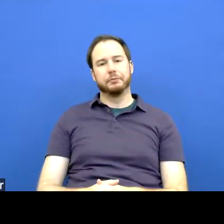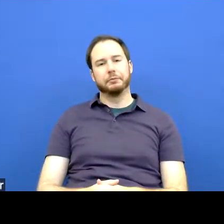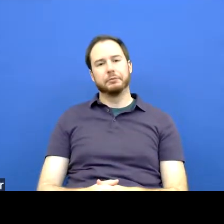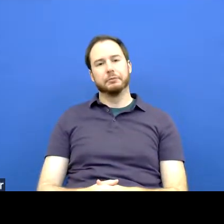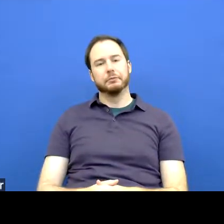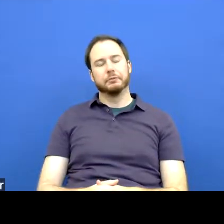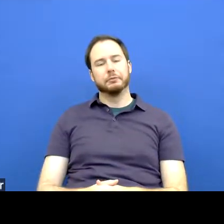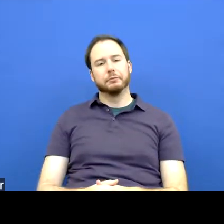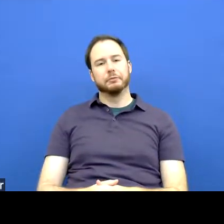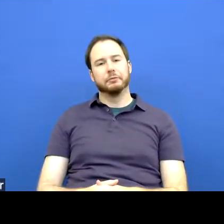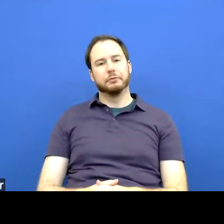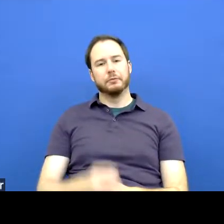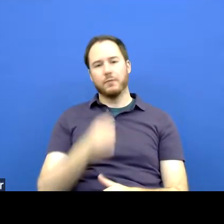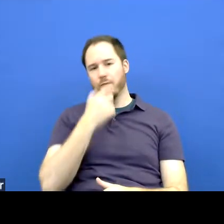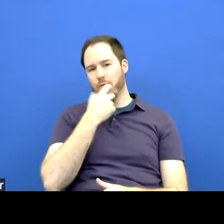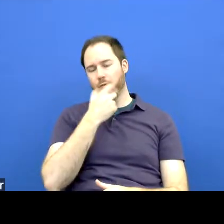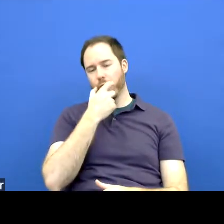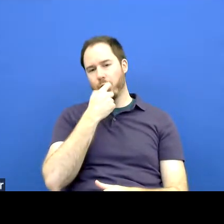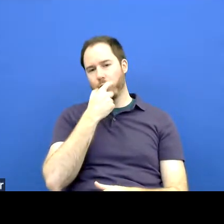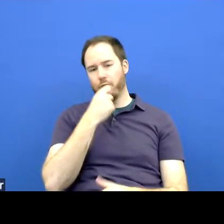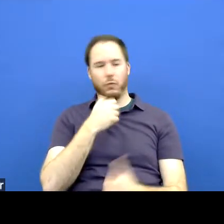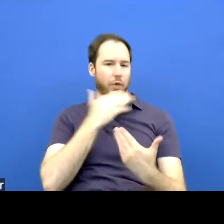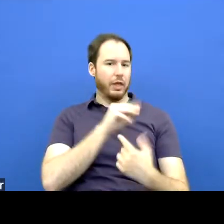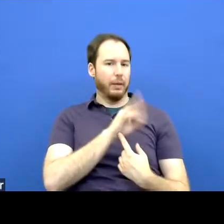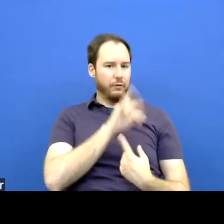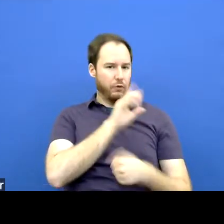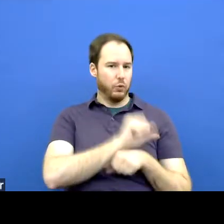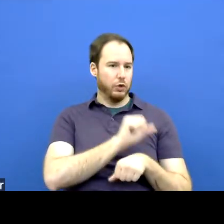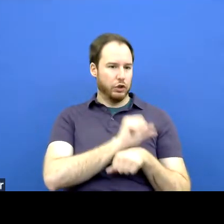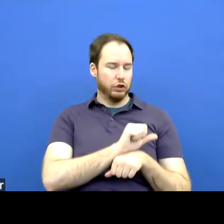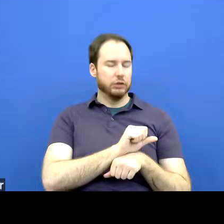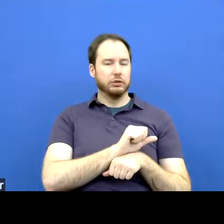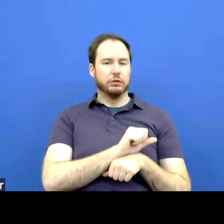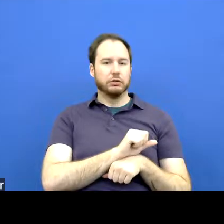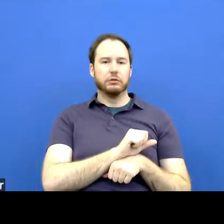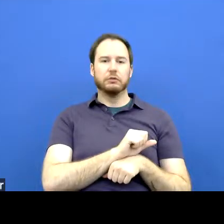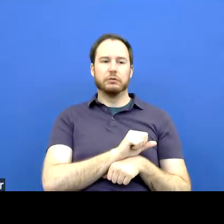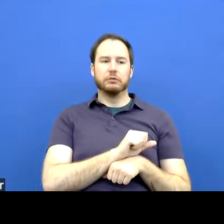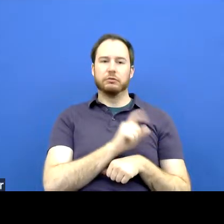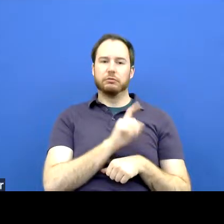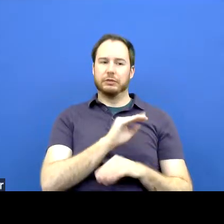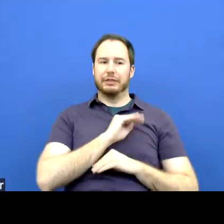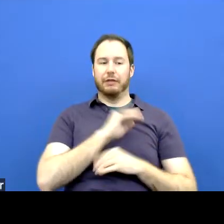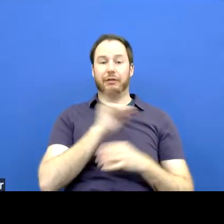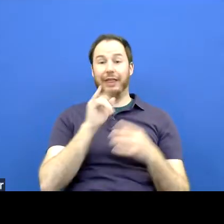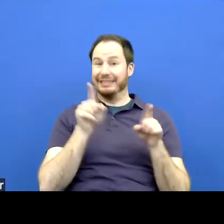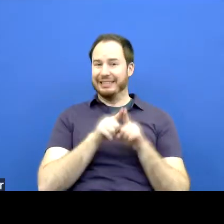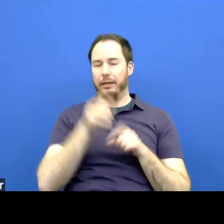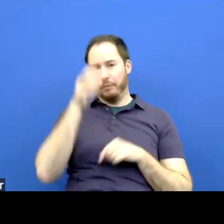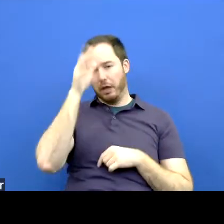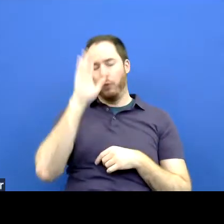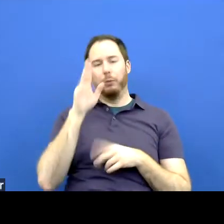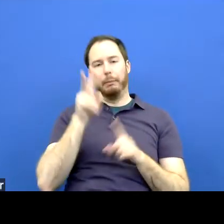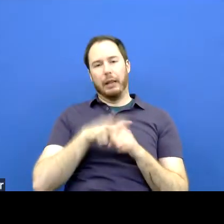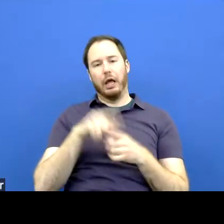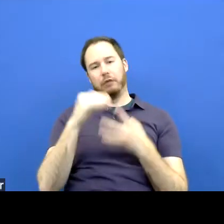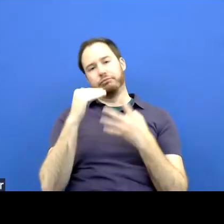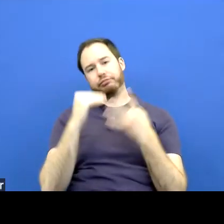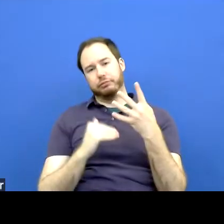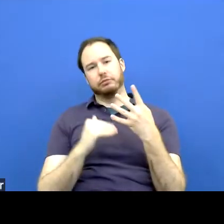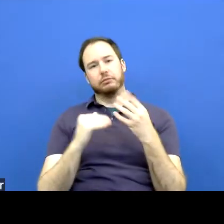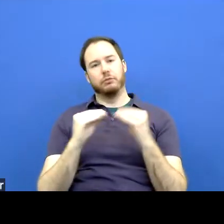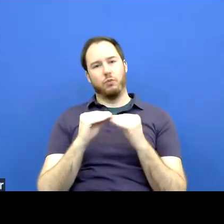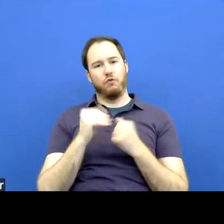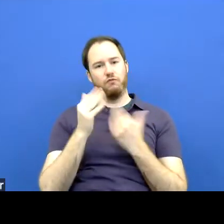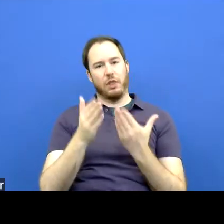owners. So I just want to thank her. And this comment more or less covers the next 4 resolutions. Any